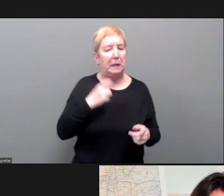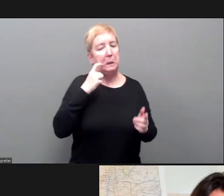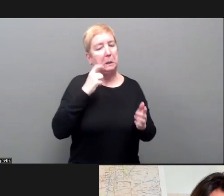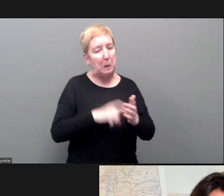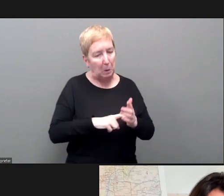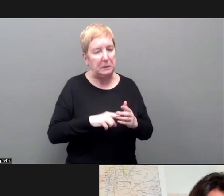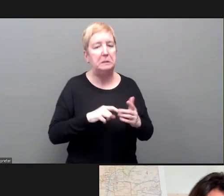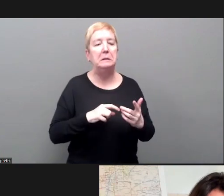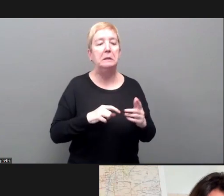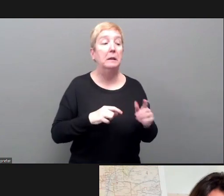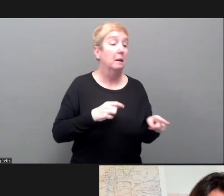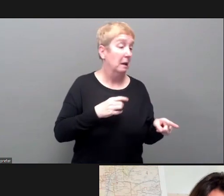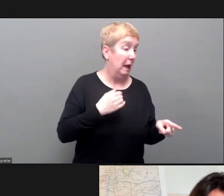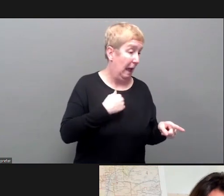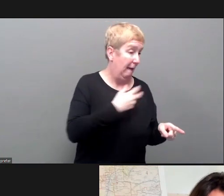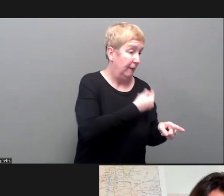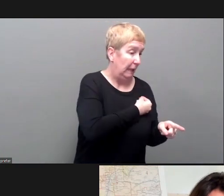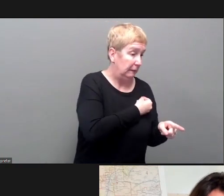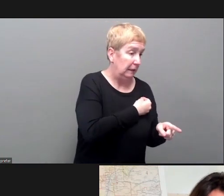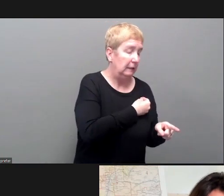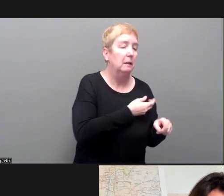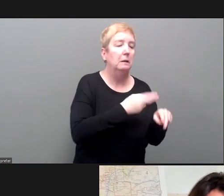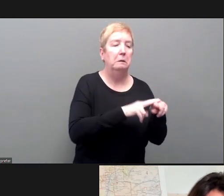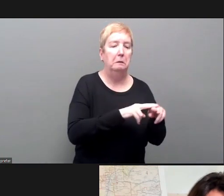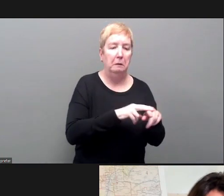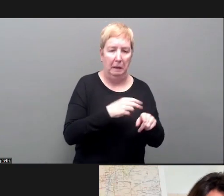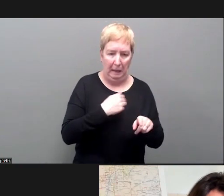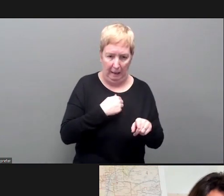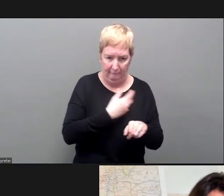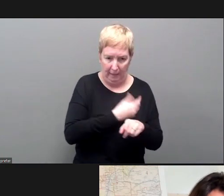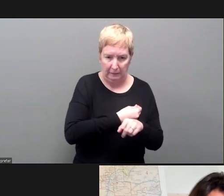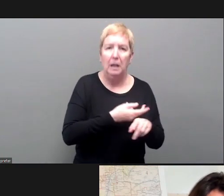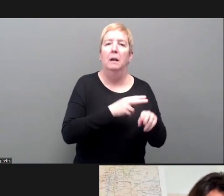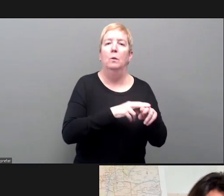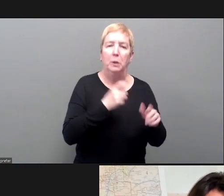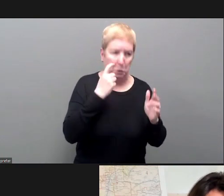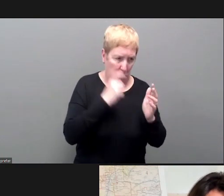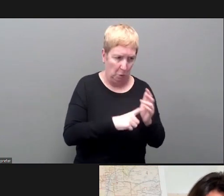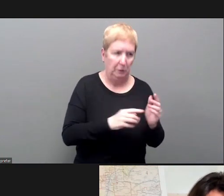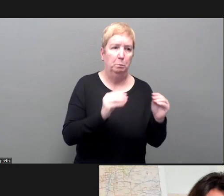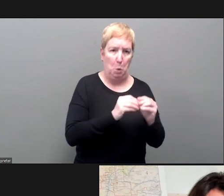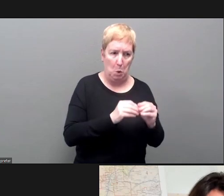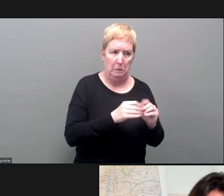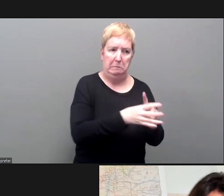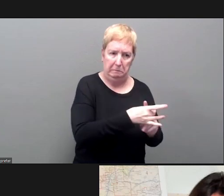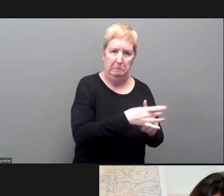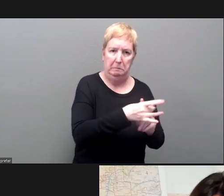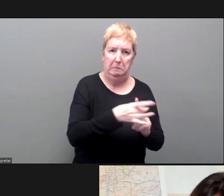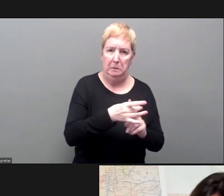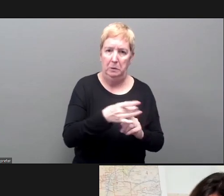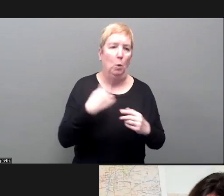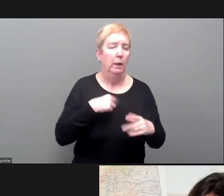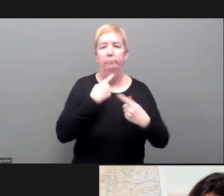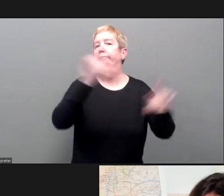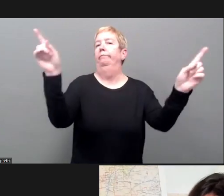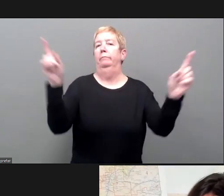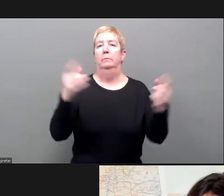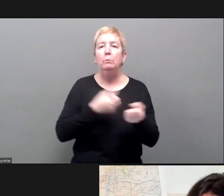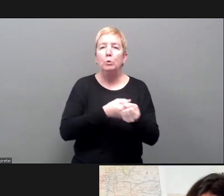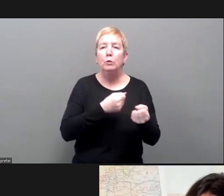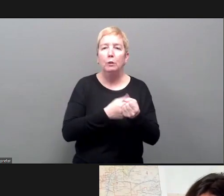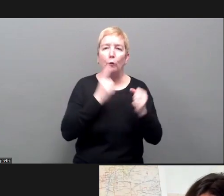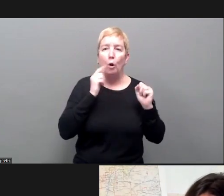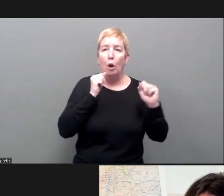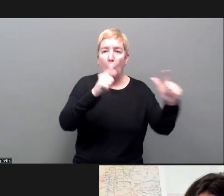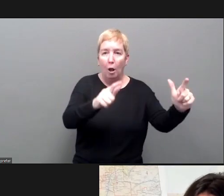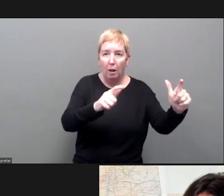for the primary series go up by about the percent you described every week. So we think that the reason